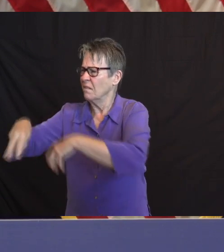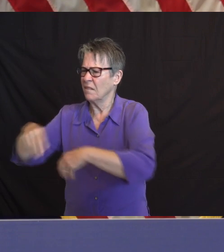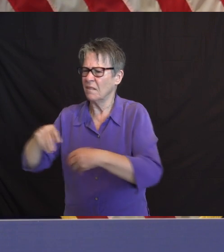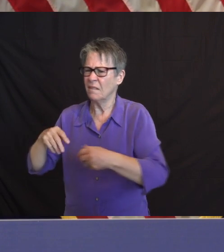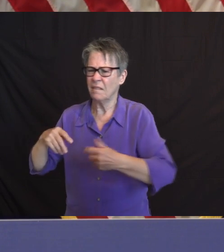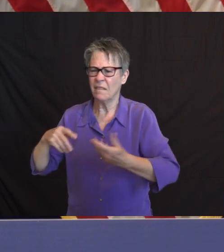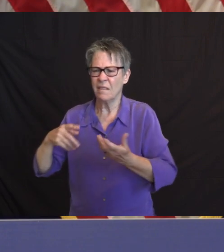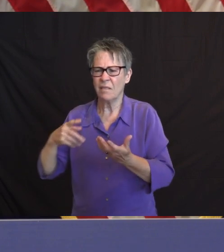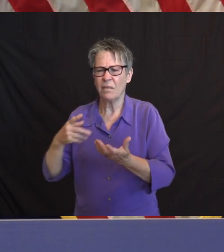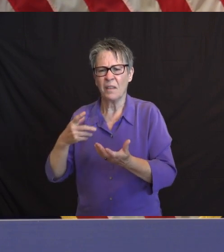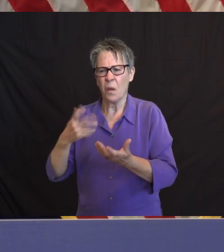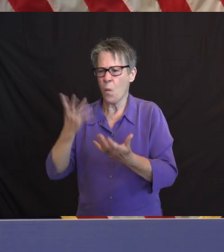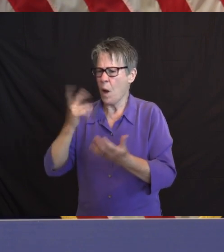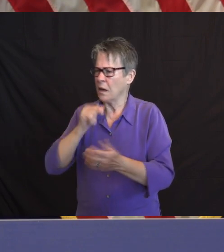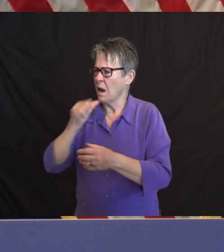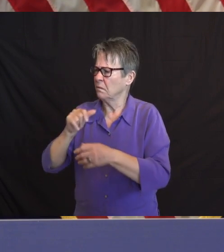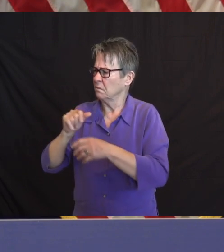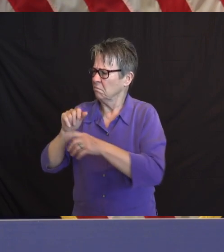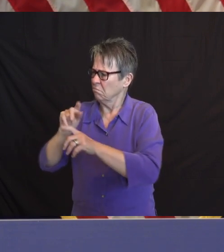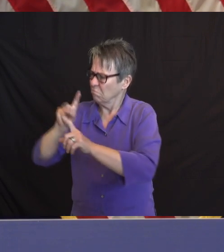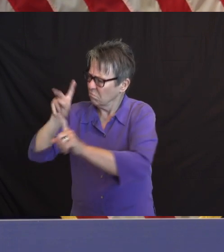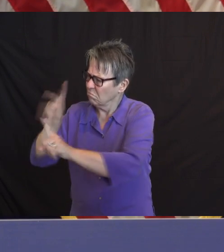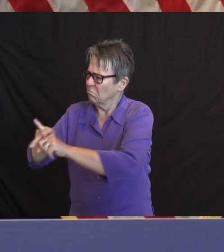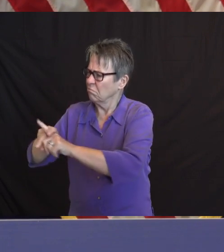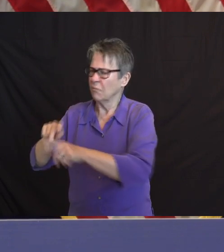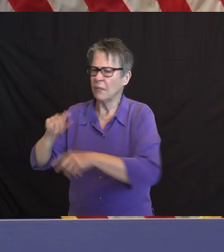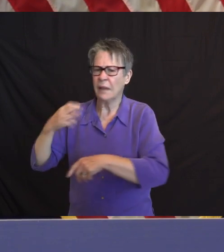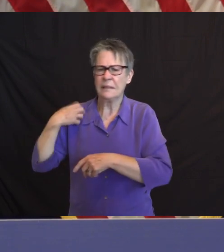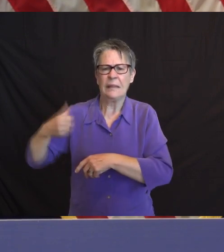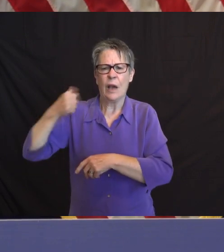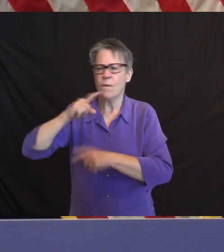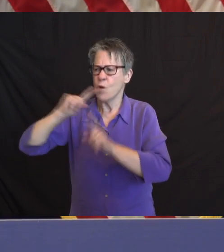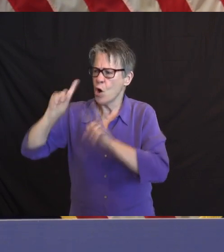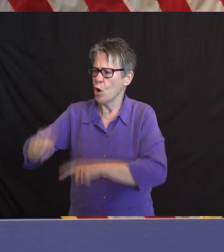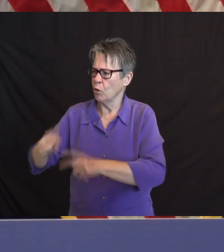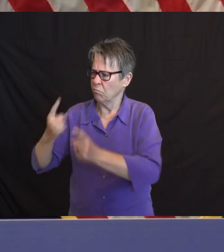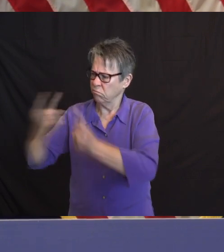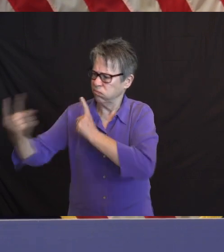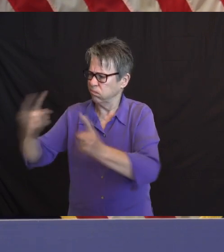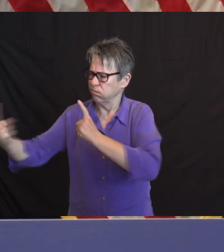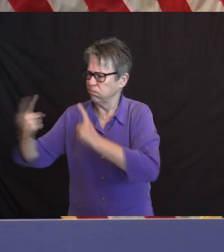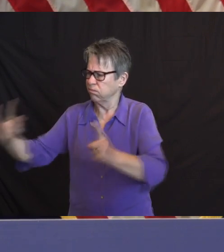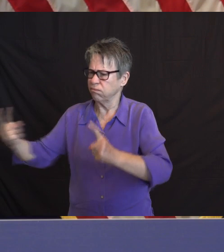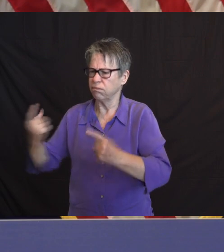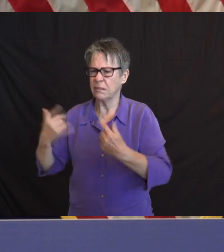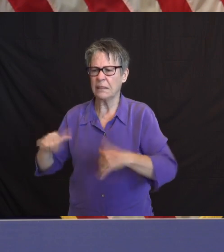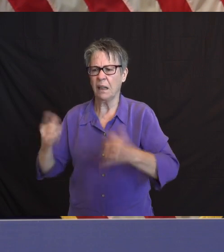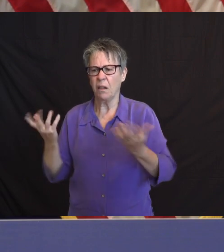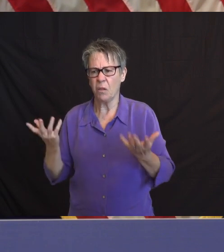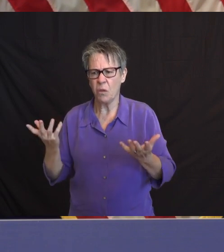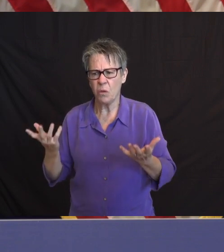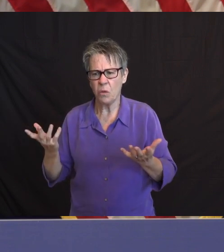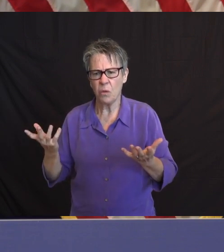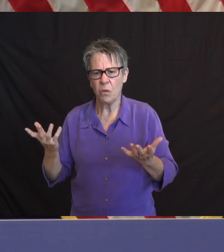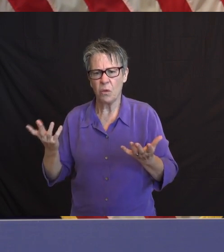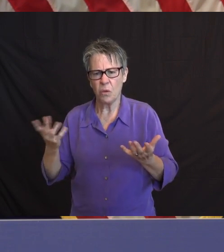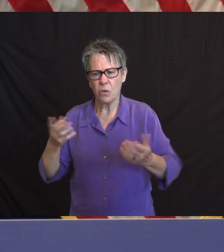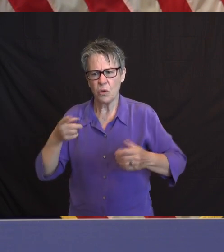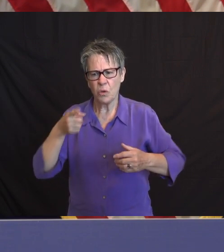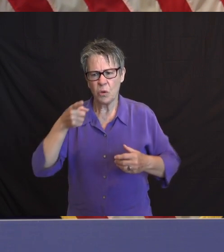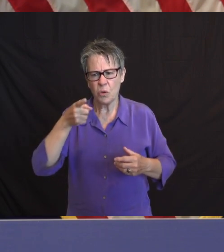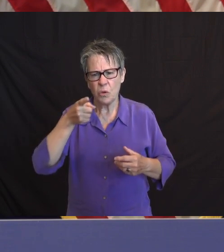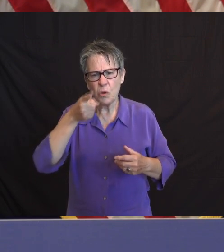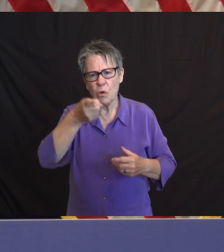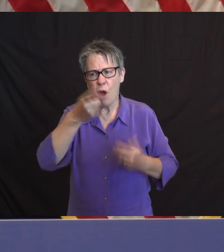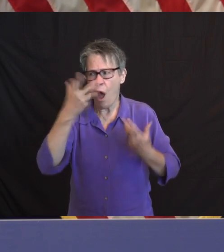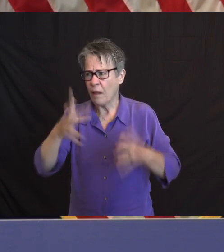to this situation? And as was referenced previously, you attended a couple of protests over the